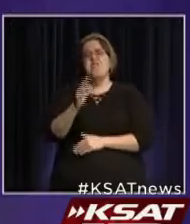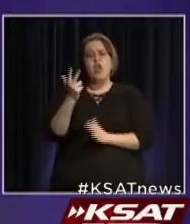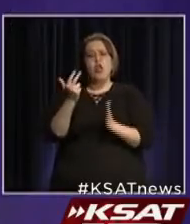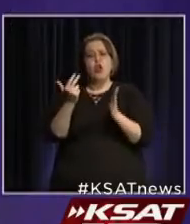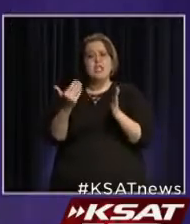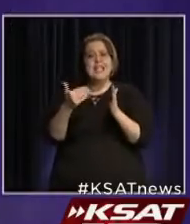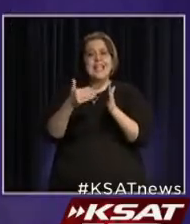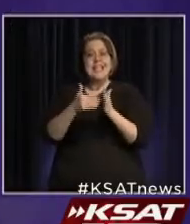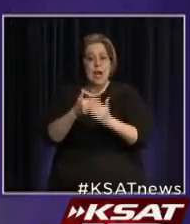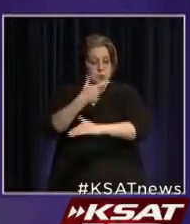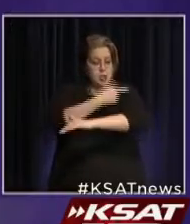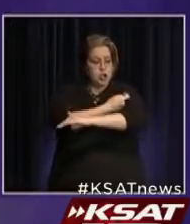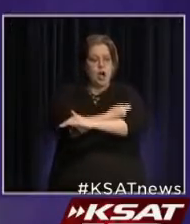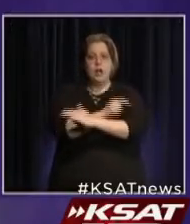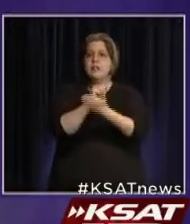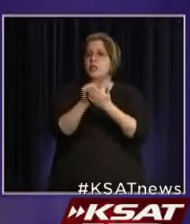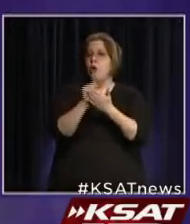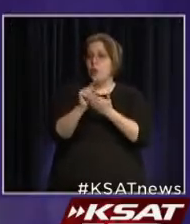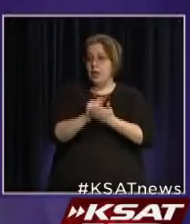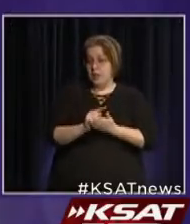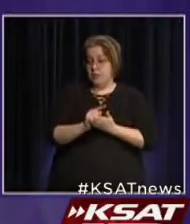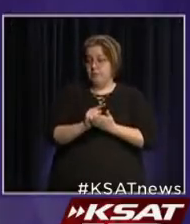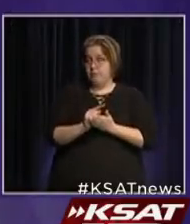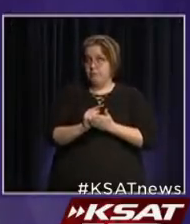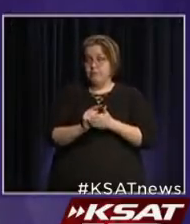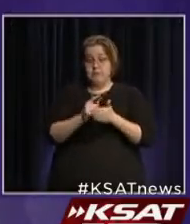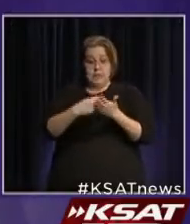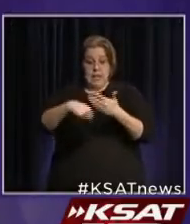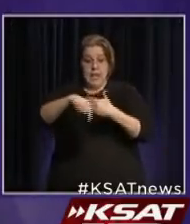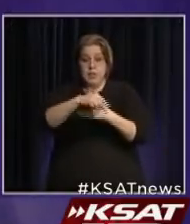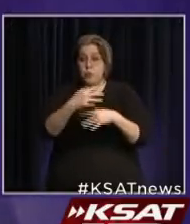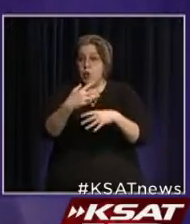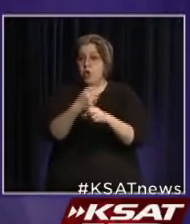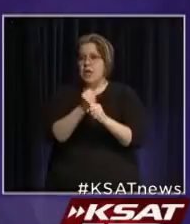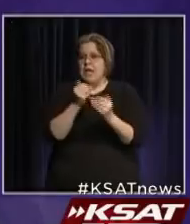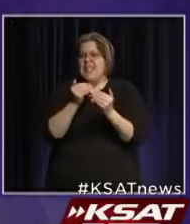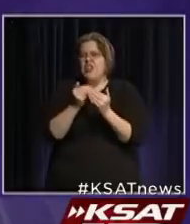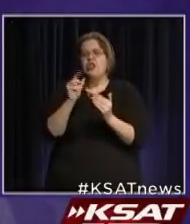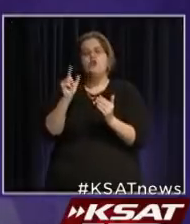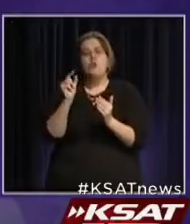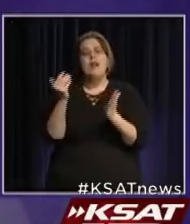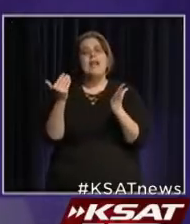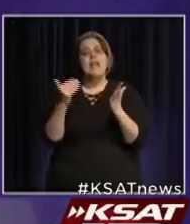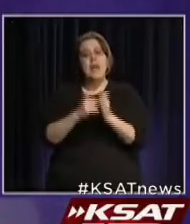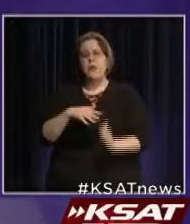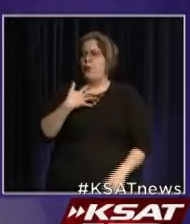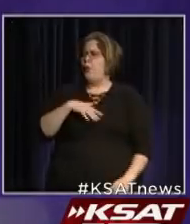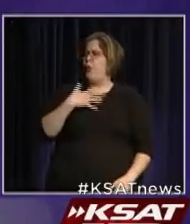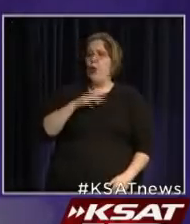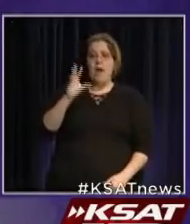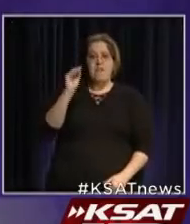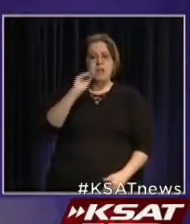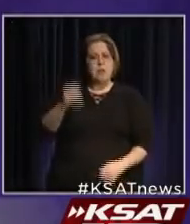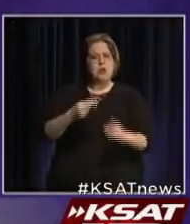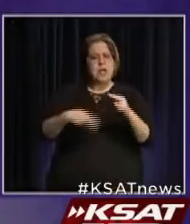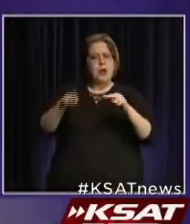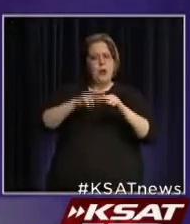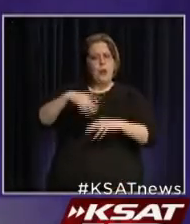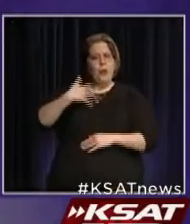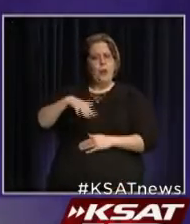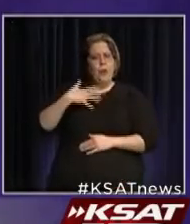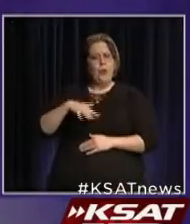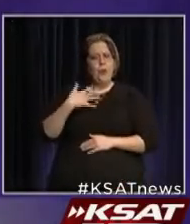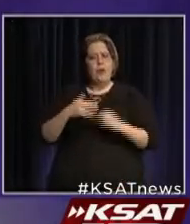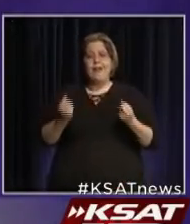13,000 doses per week. Next week, they're getting close to 20,000, so over a 50% increase in the number